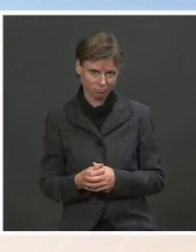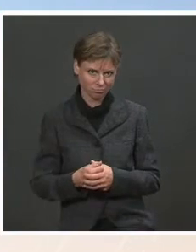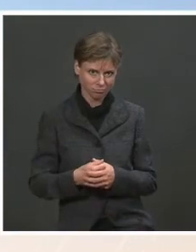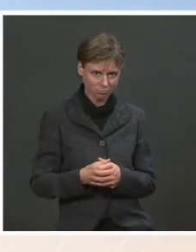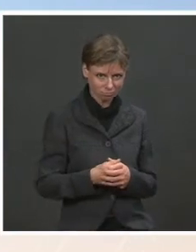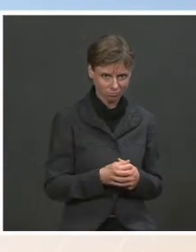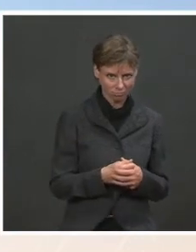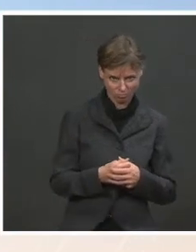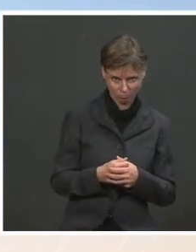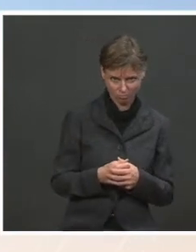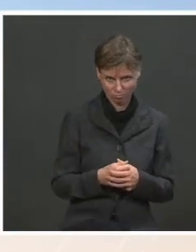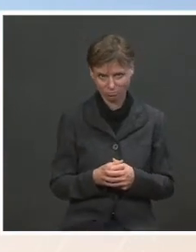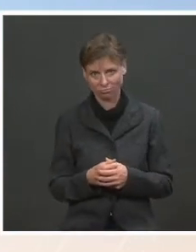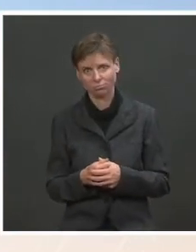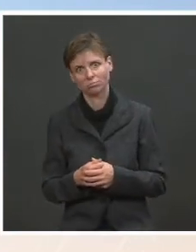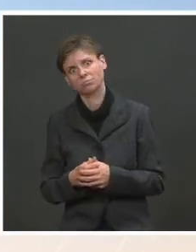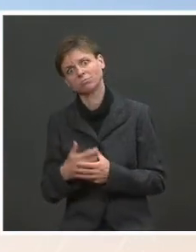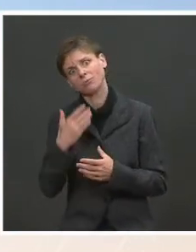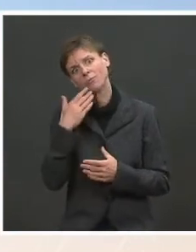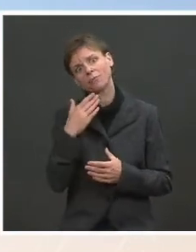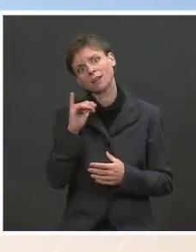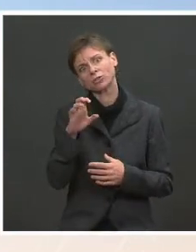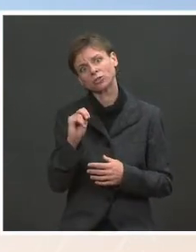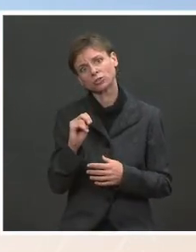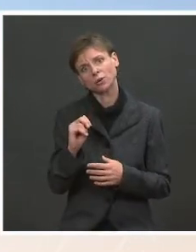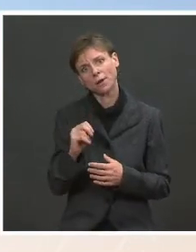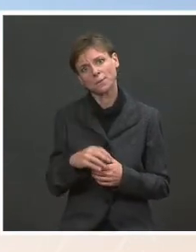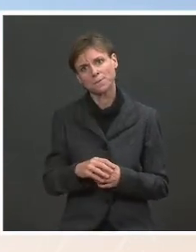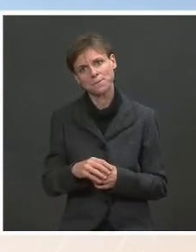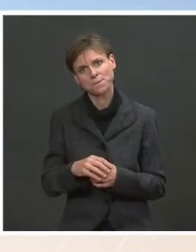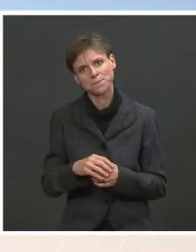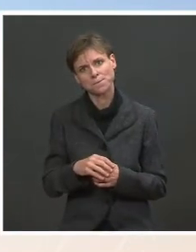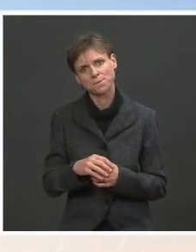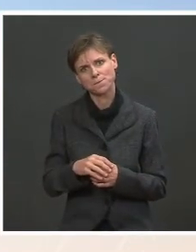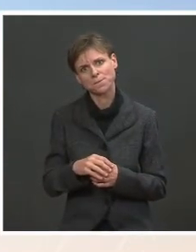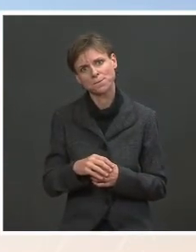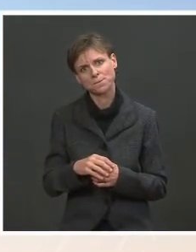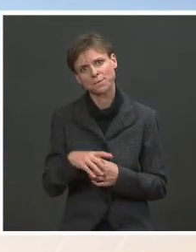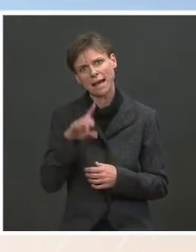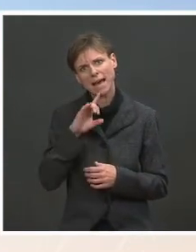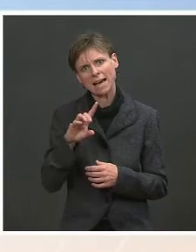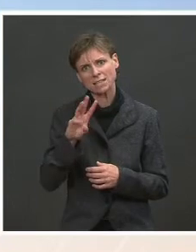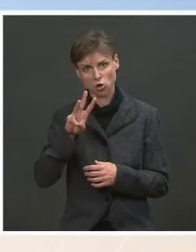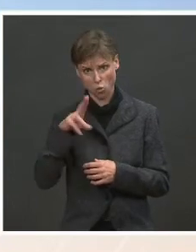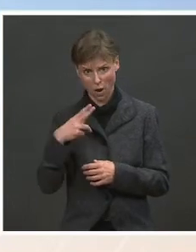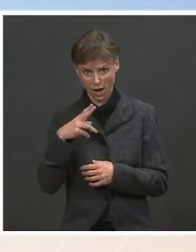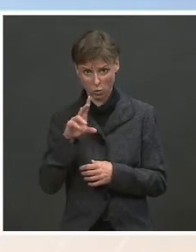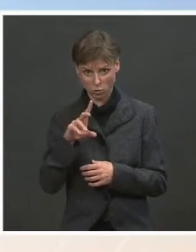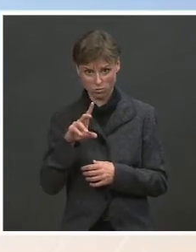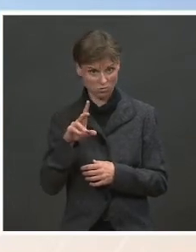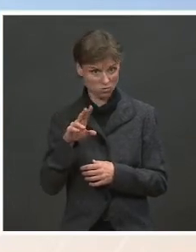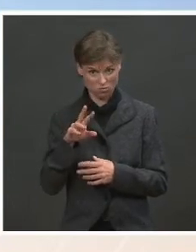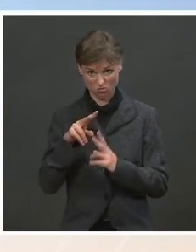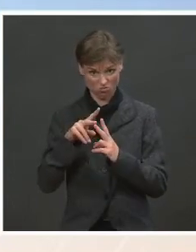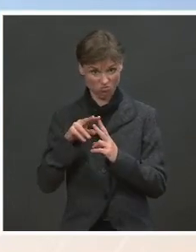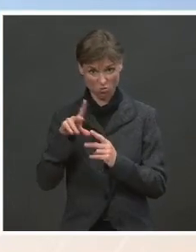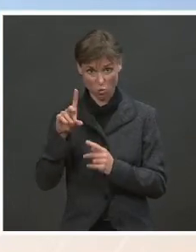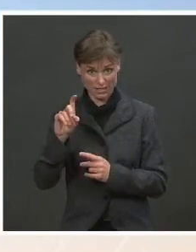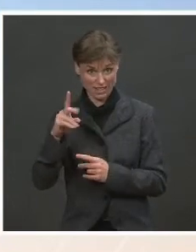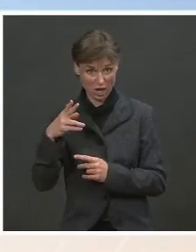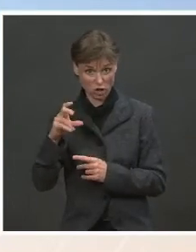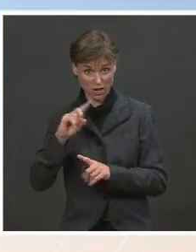you, Jen. I just kind of want to pick up on Sure. Mary's questioning over there. Is the White House or DHS instructing border agents